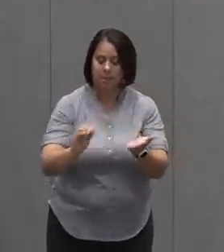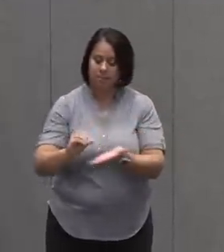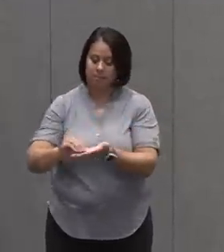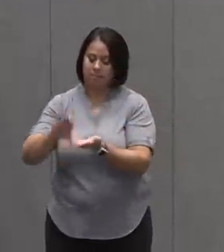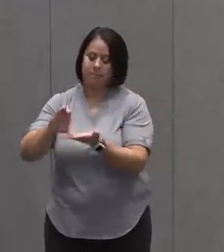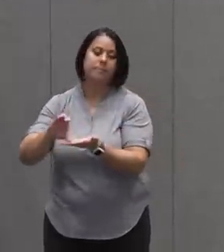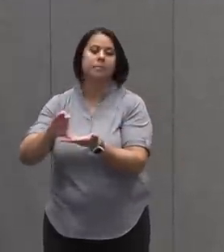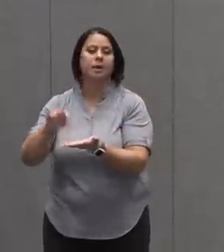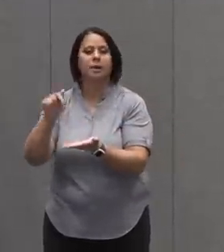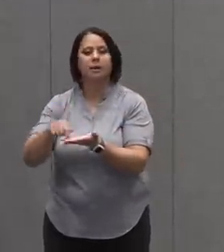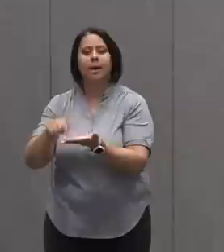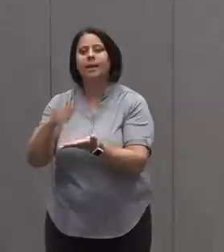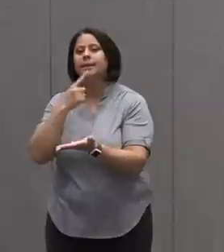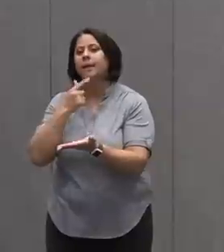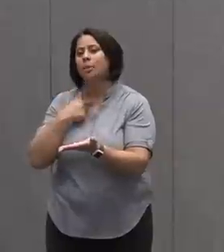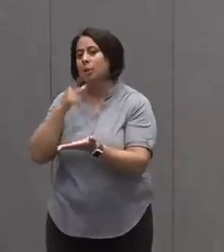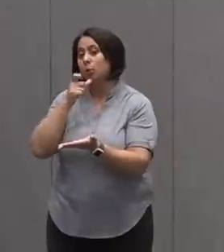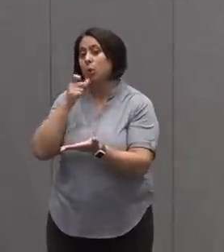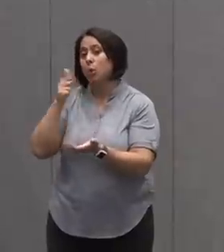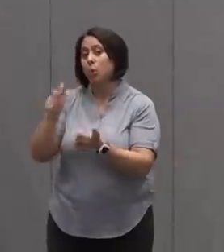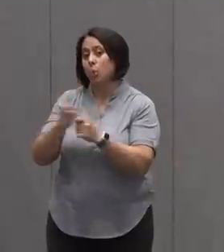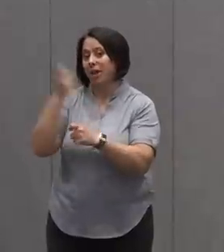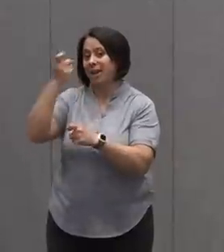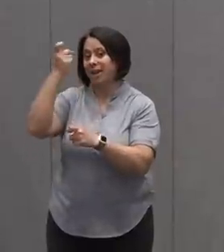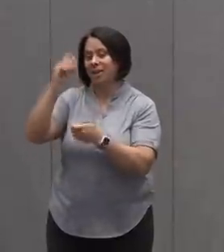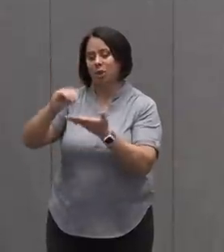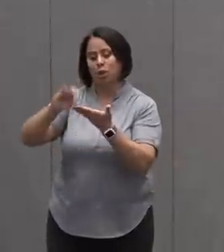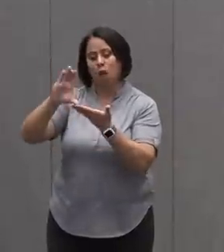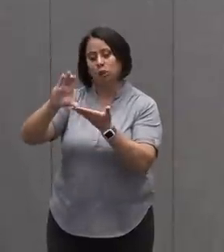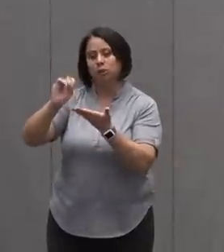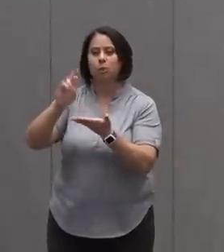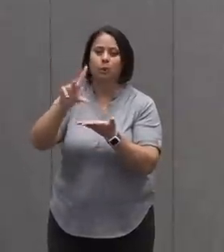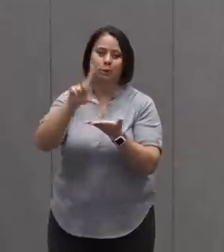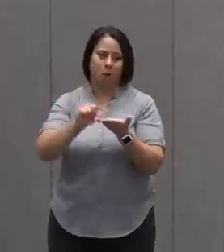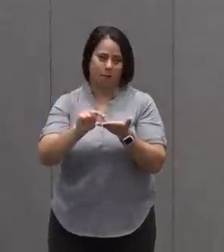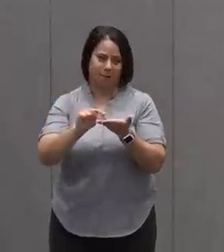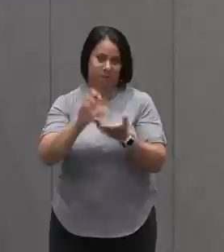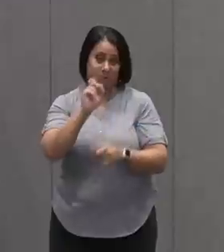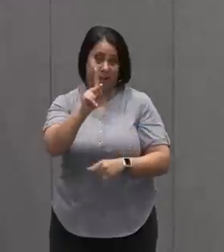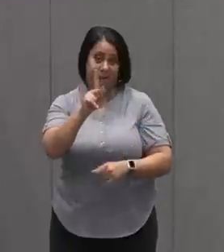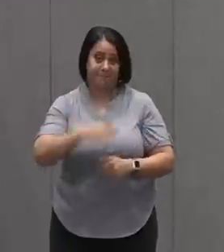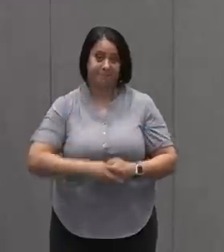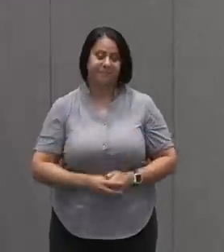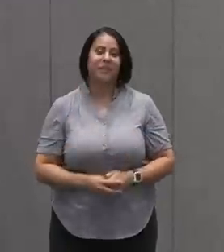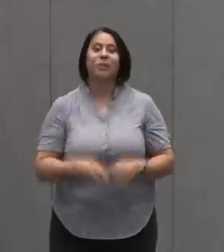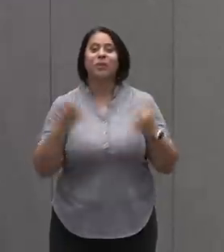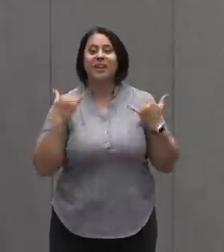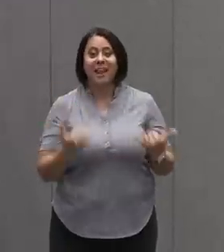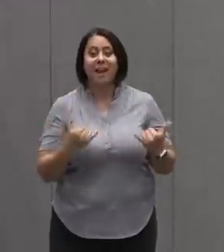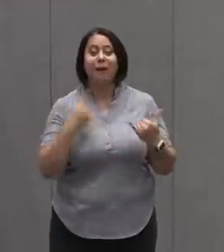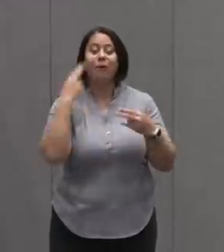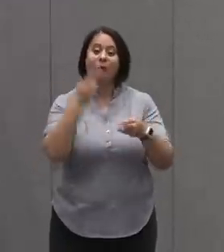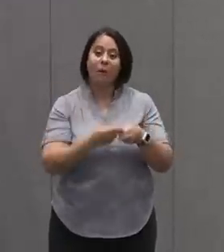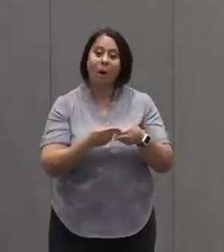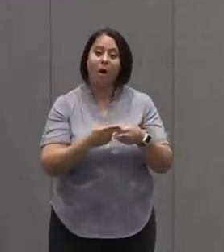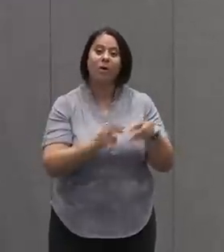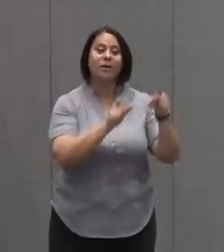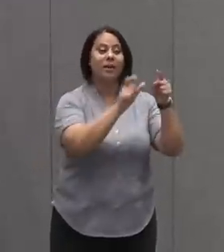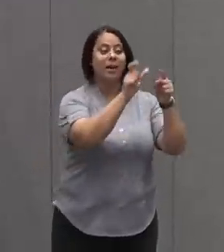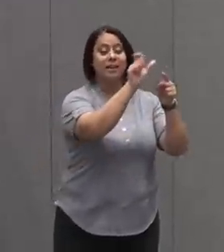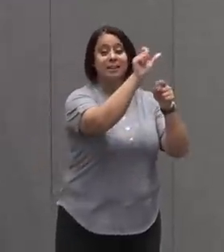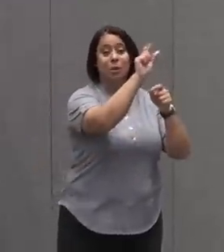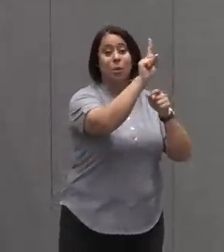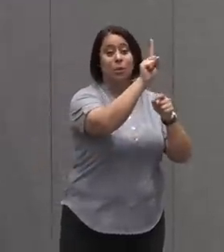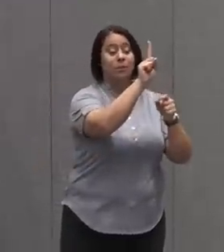called Place Value Battle. We're doing a lot of place value today, aren't we? Talking about tens, talking